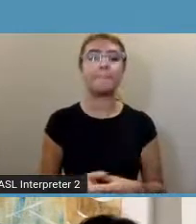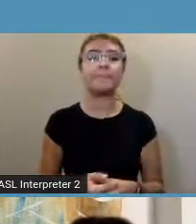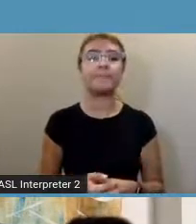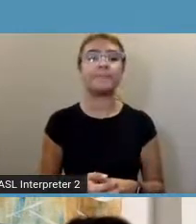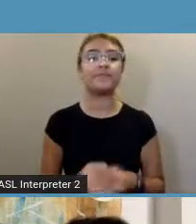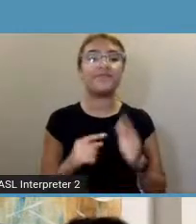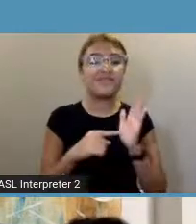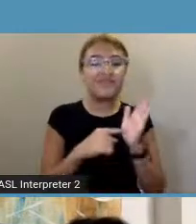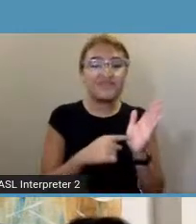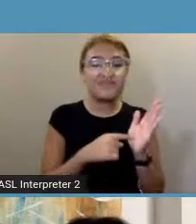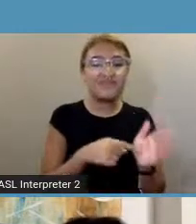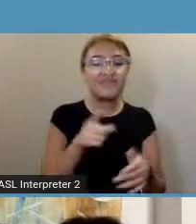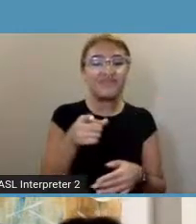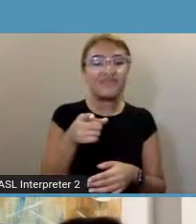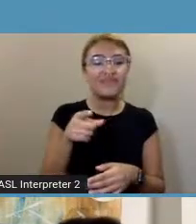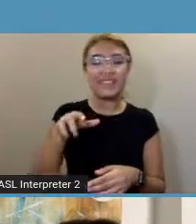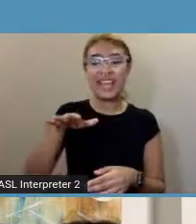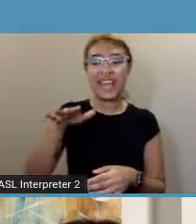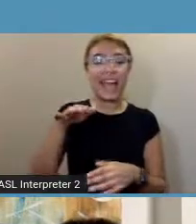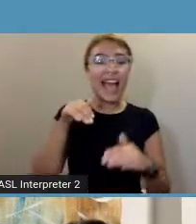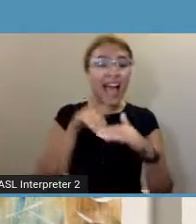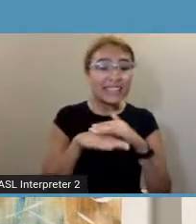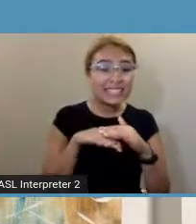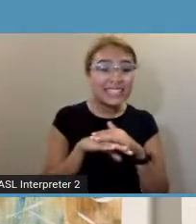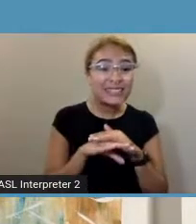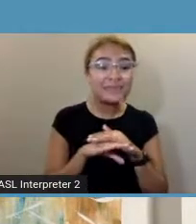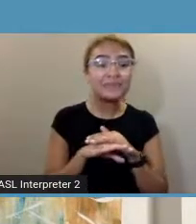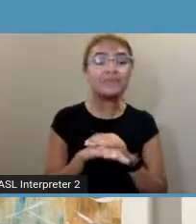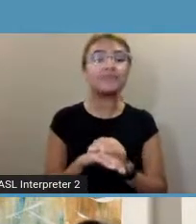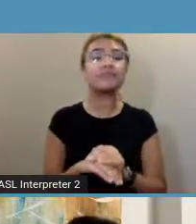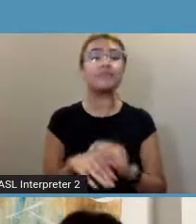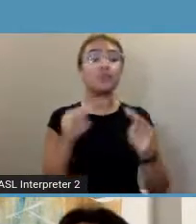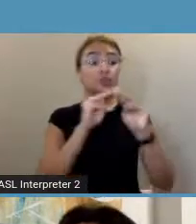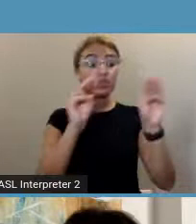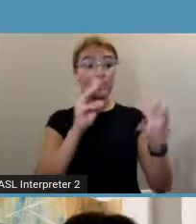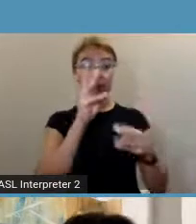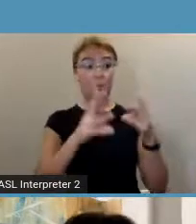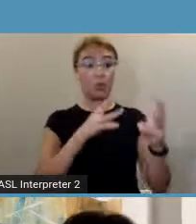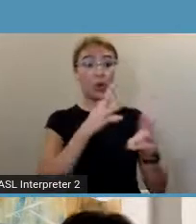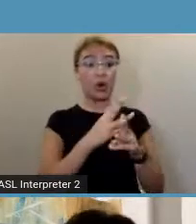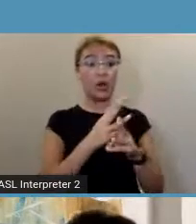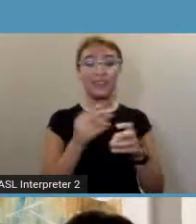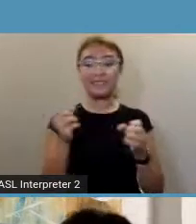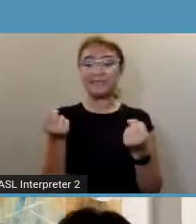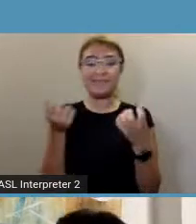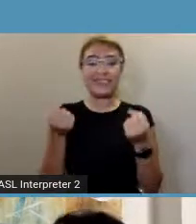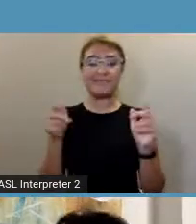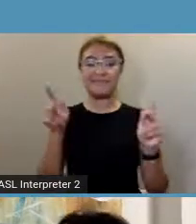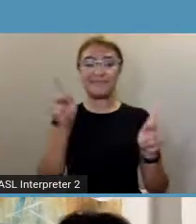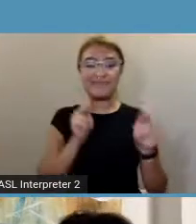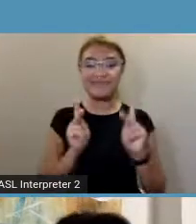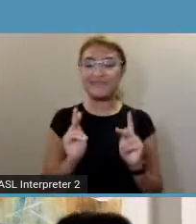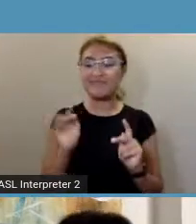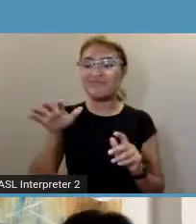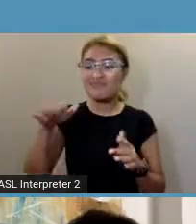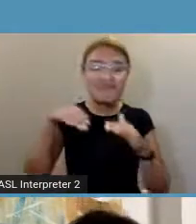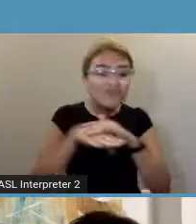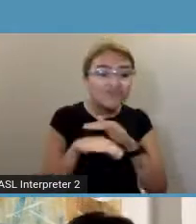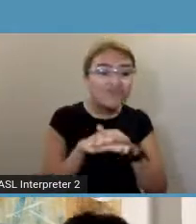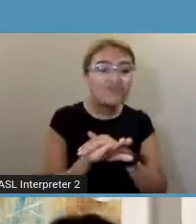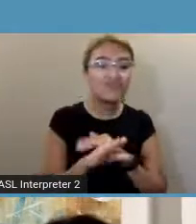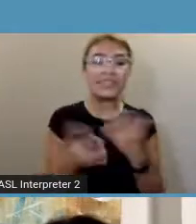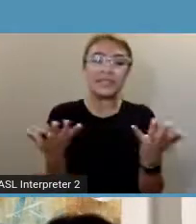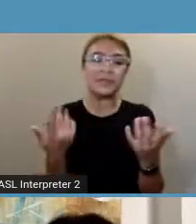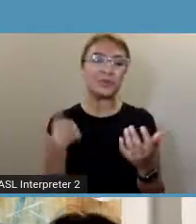is accessibility. In the case of the Museum of the World, it is also reach, but it's also the fact that most of us don't have access to all these